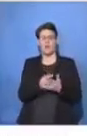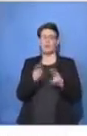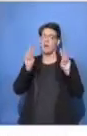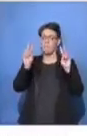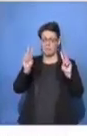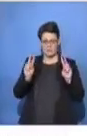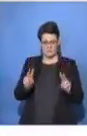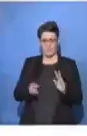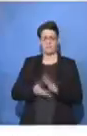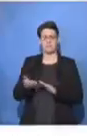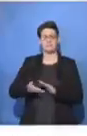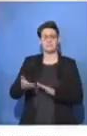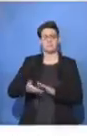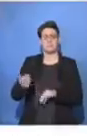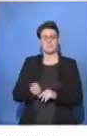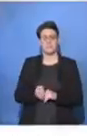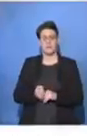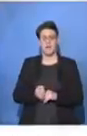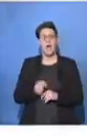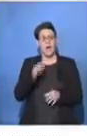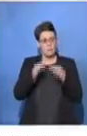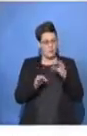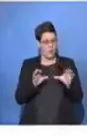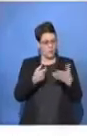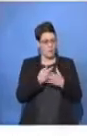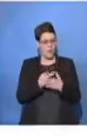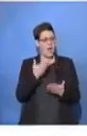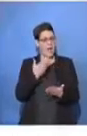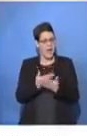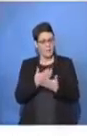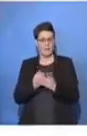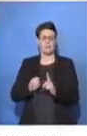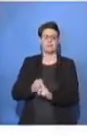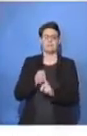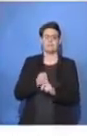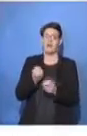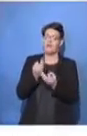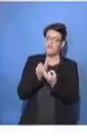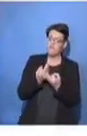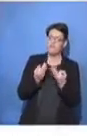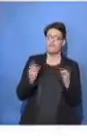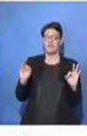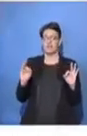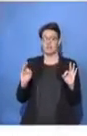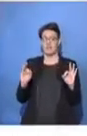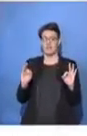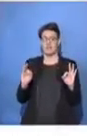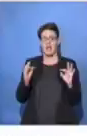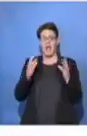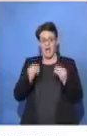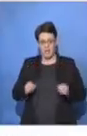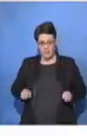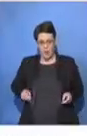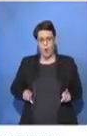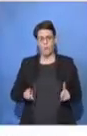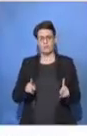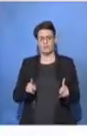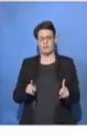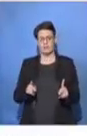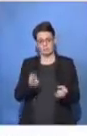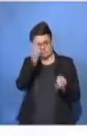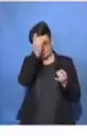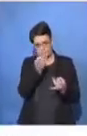peaceful, and the political parties were able to campaign freely and had the opportunity to transmit